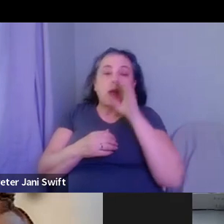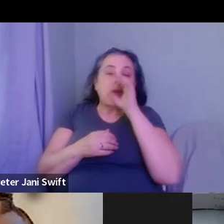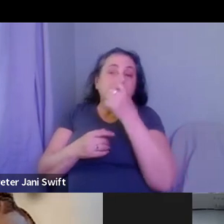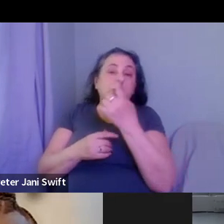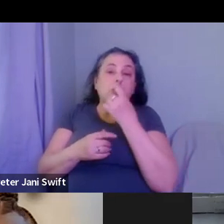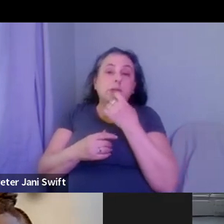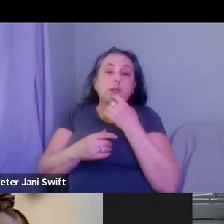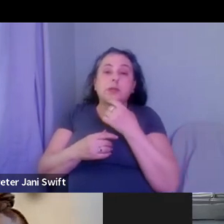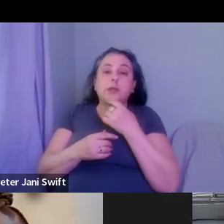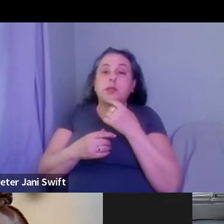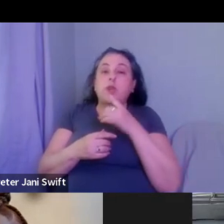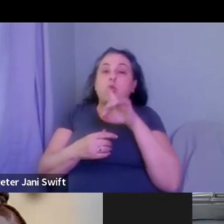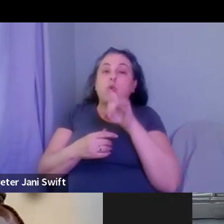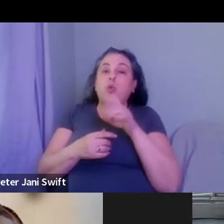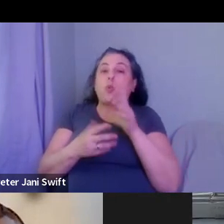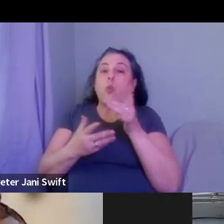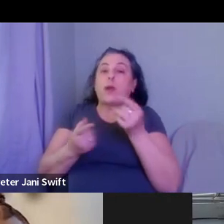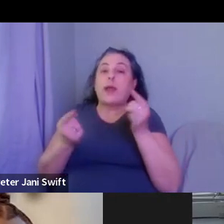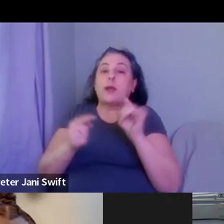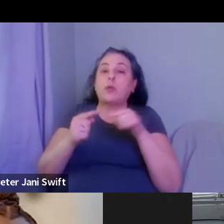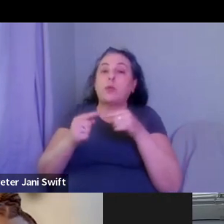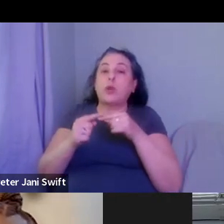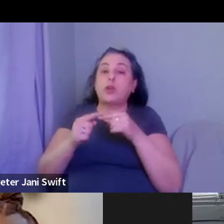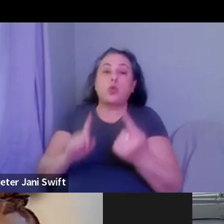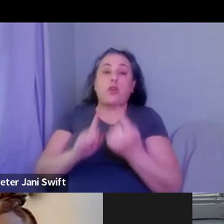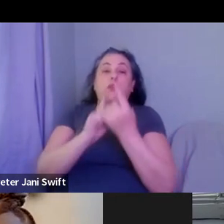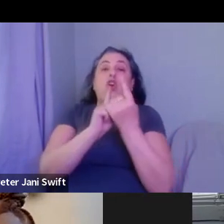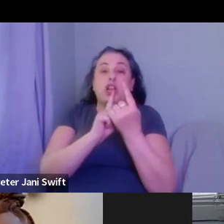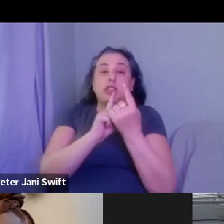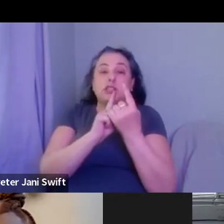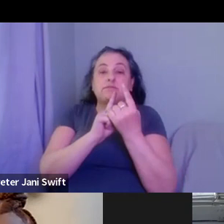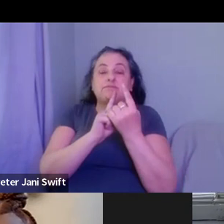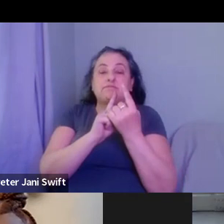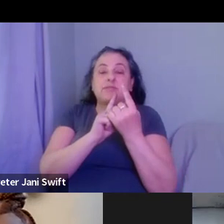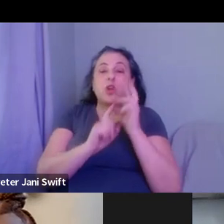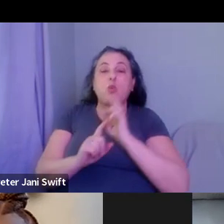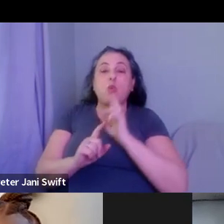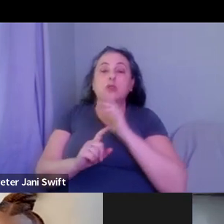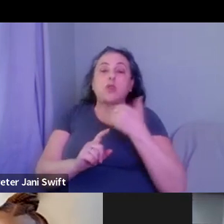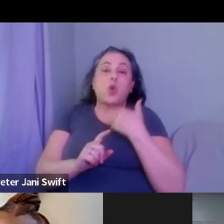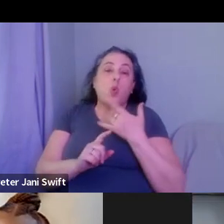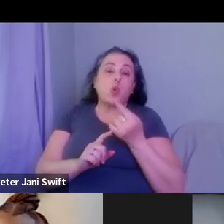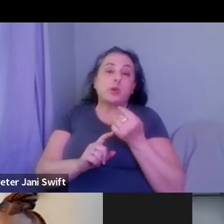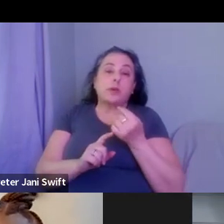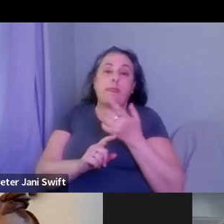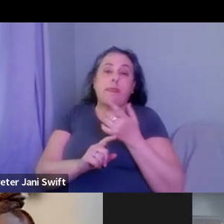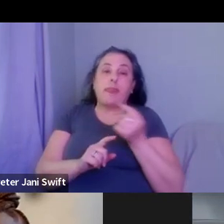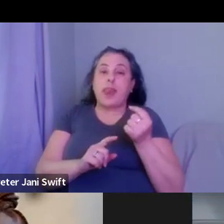repeat it, Like the please? follow-up question is like, what happens when you confront restaurant owners or